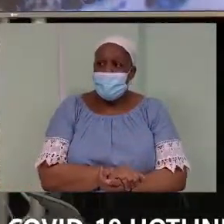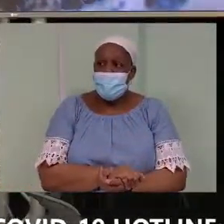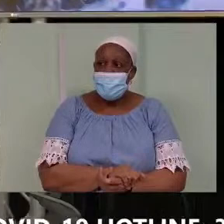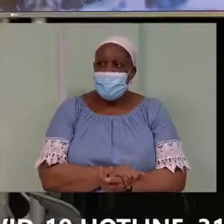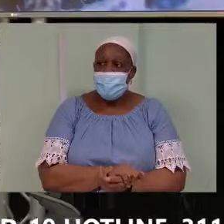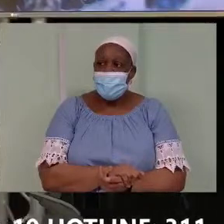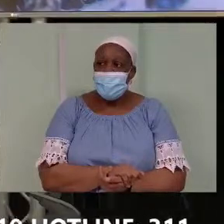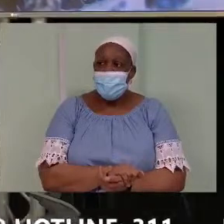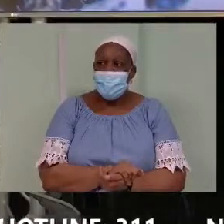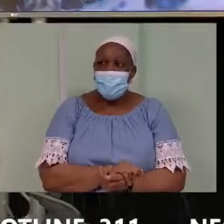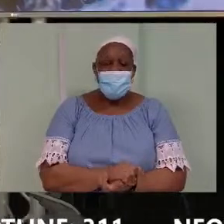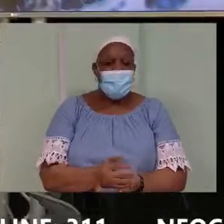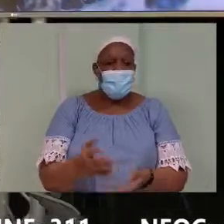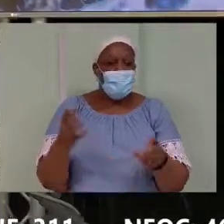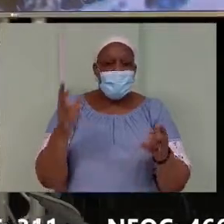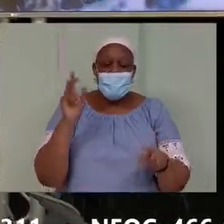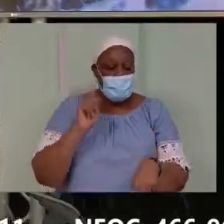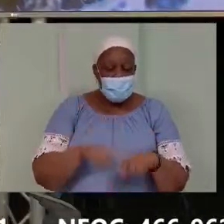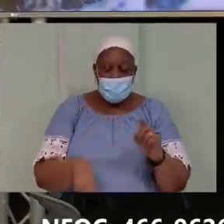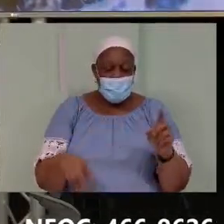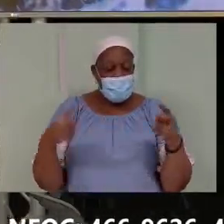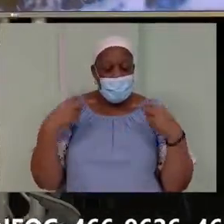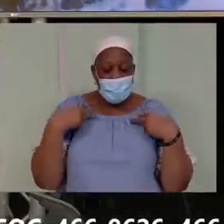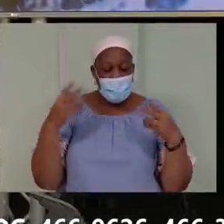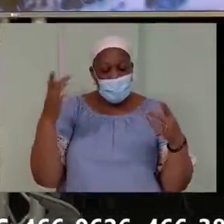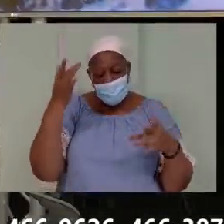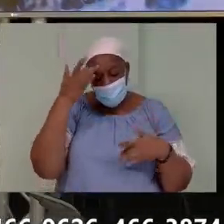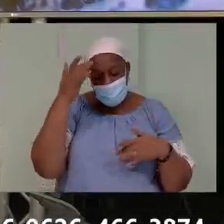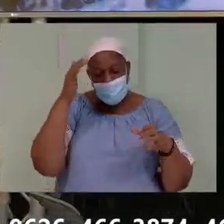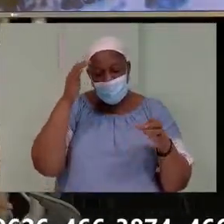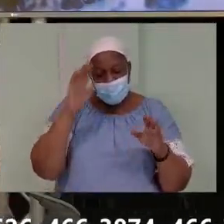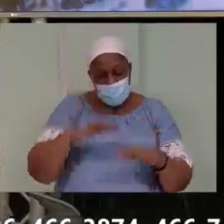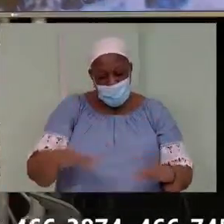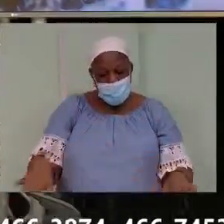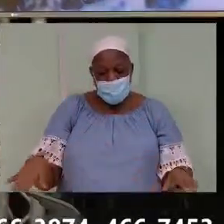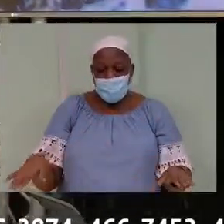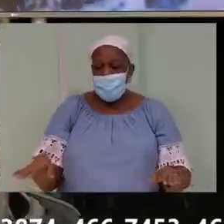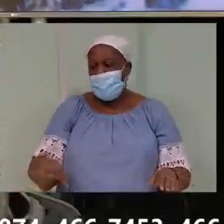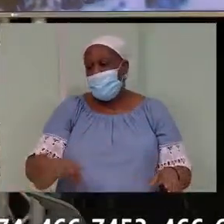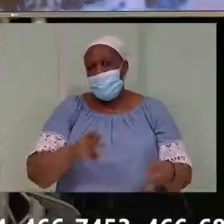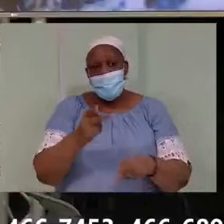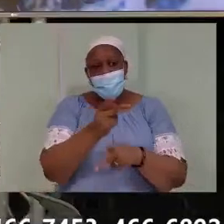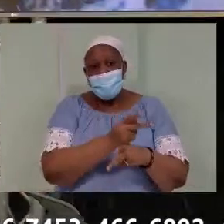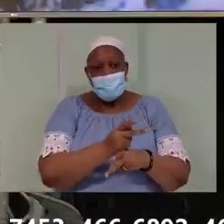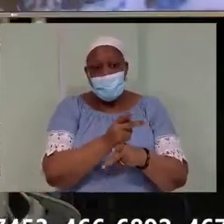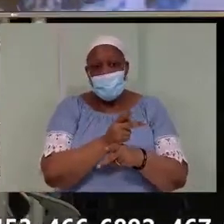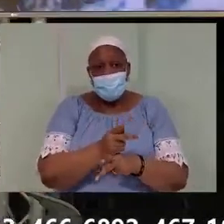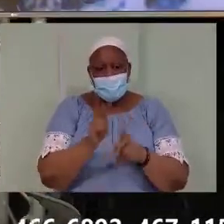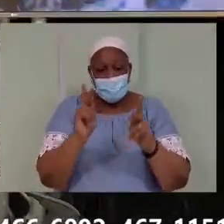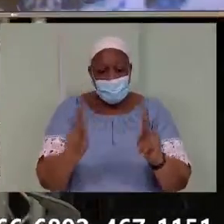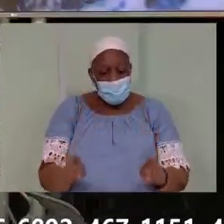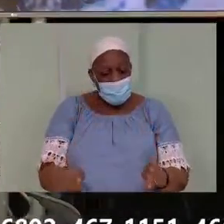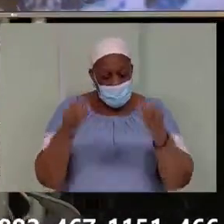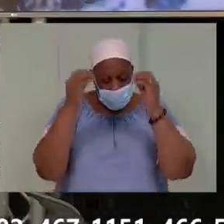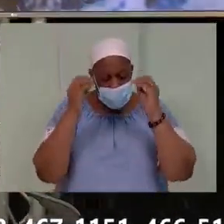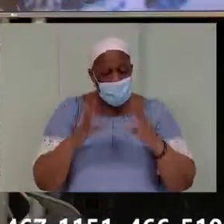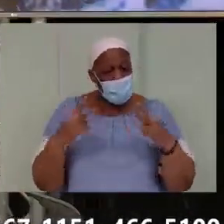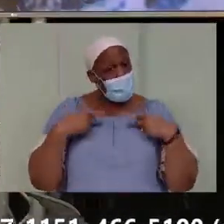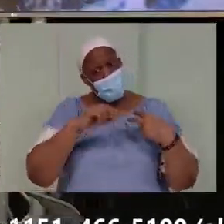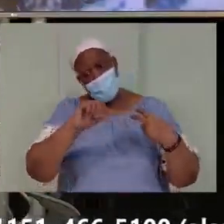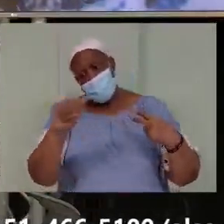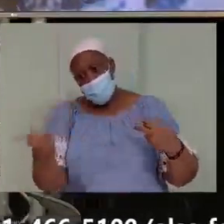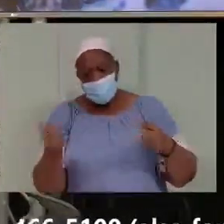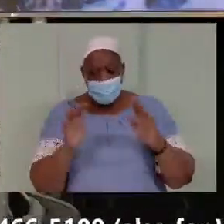accommodate sick children, as the caregiver would have a number of other children to care for. Thank